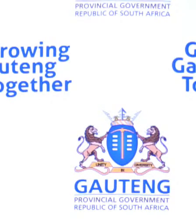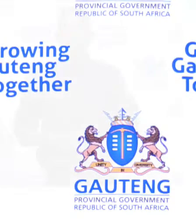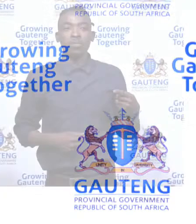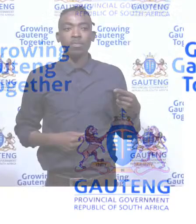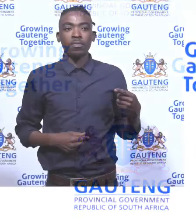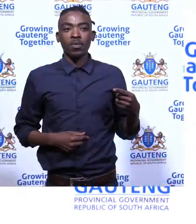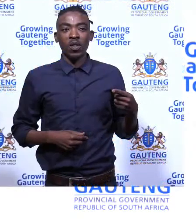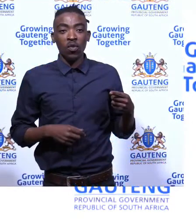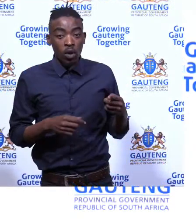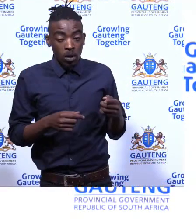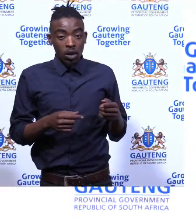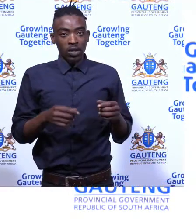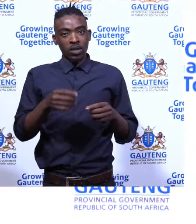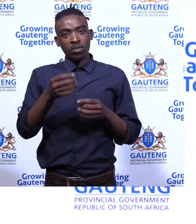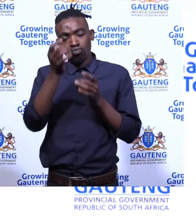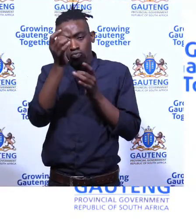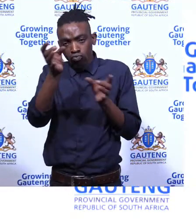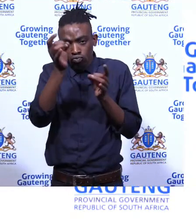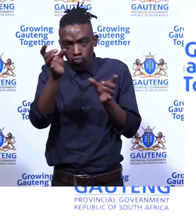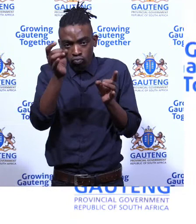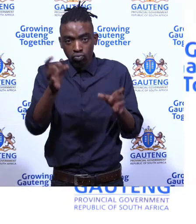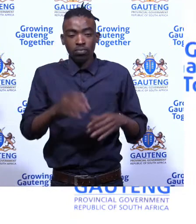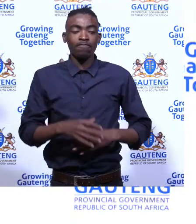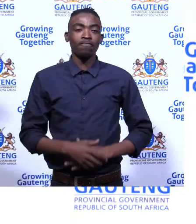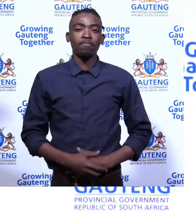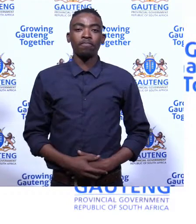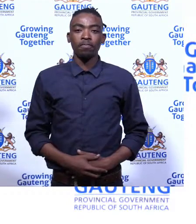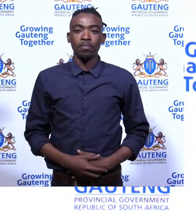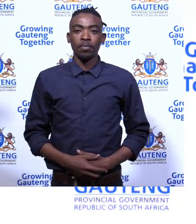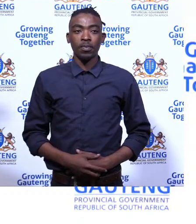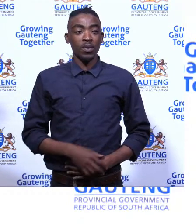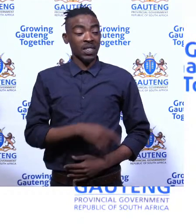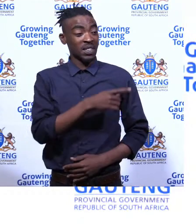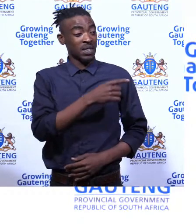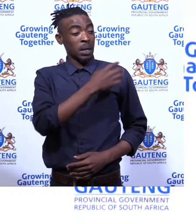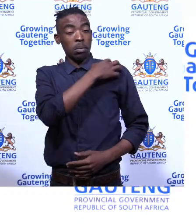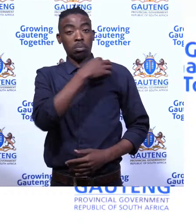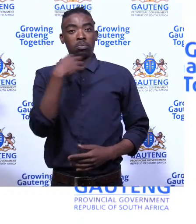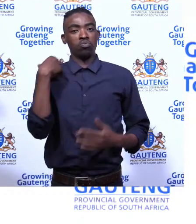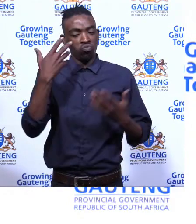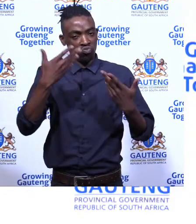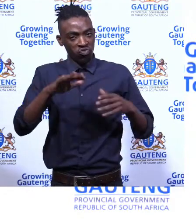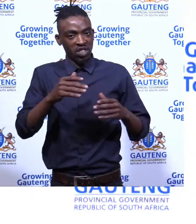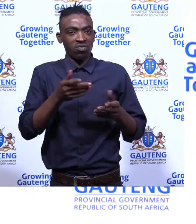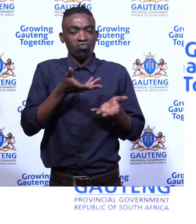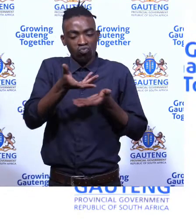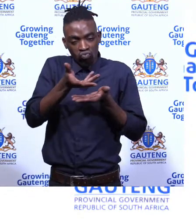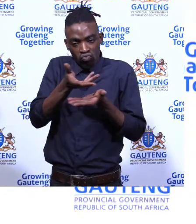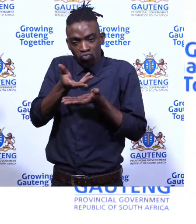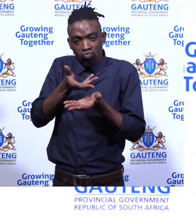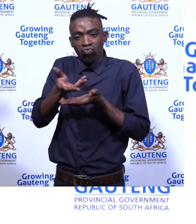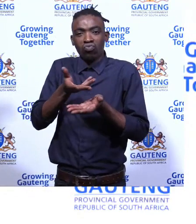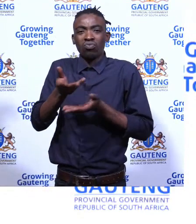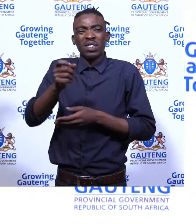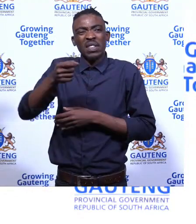presentations for this media briefing. And as the Premier mentioned, the first presentation is really going to